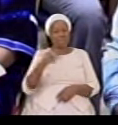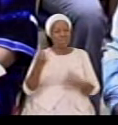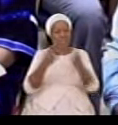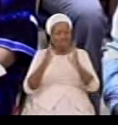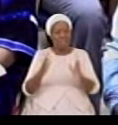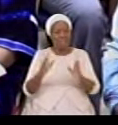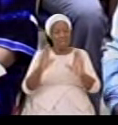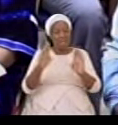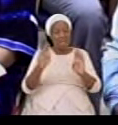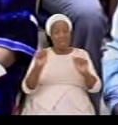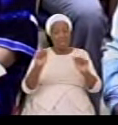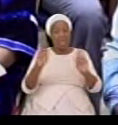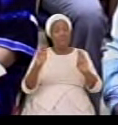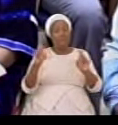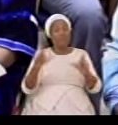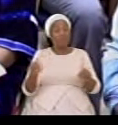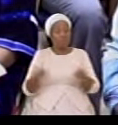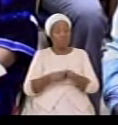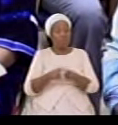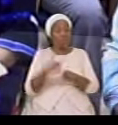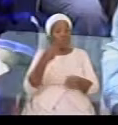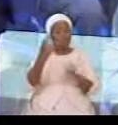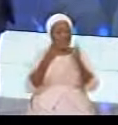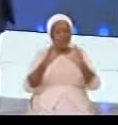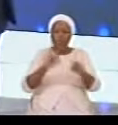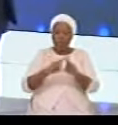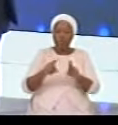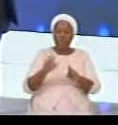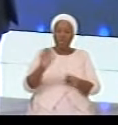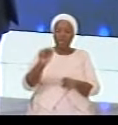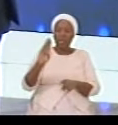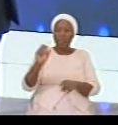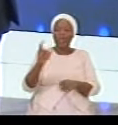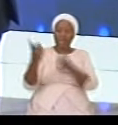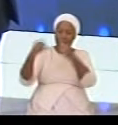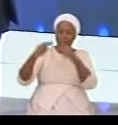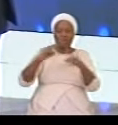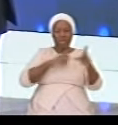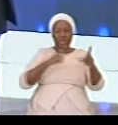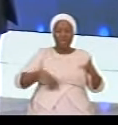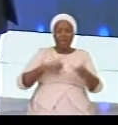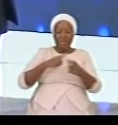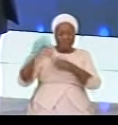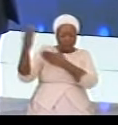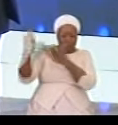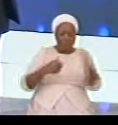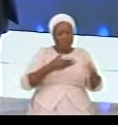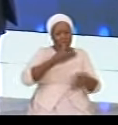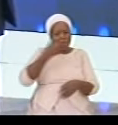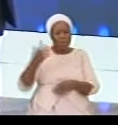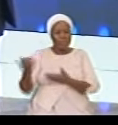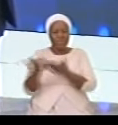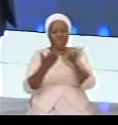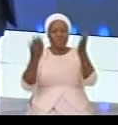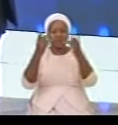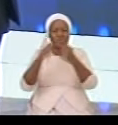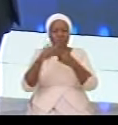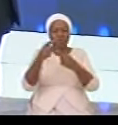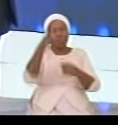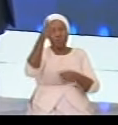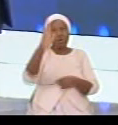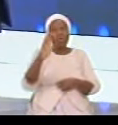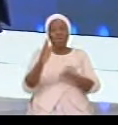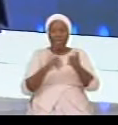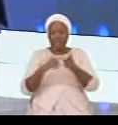too was a sinner. But Abel came to the Lord and he brought a better sacrifice unto God. And